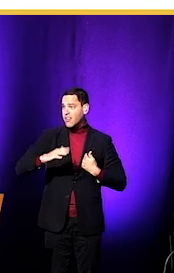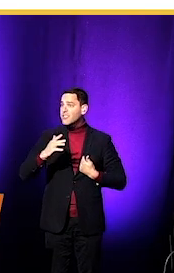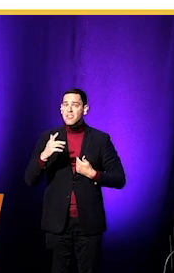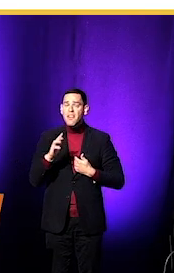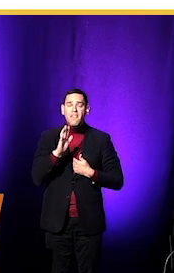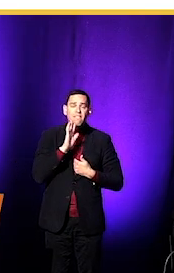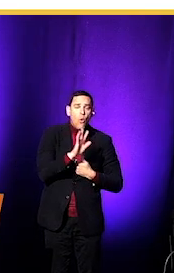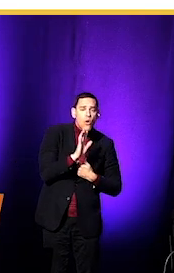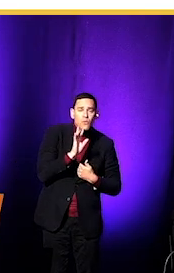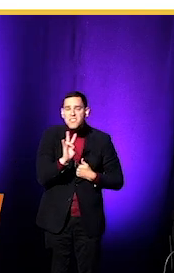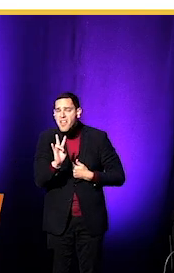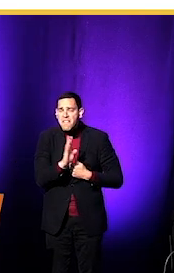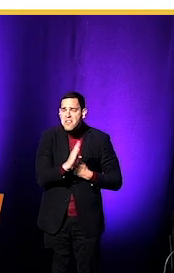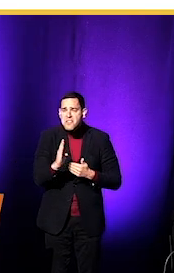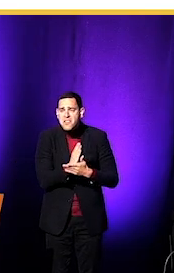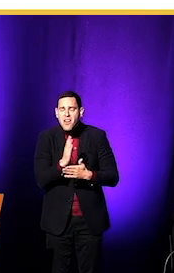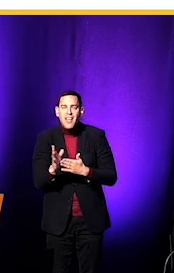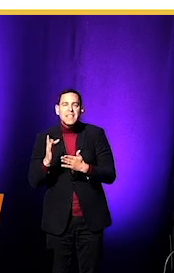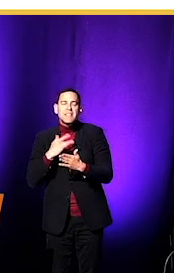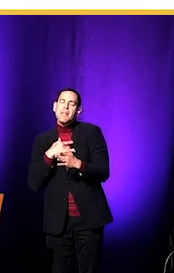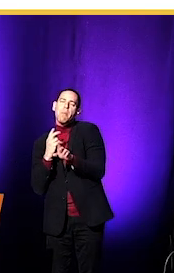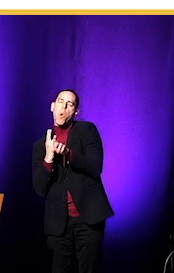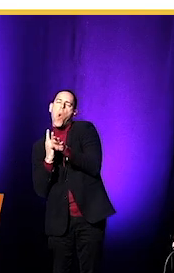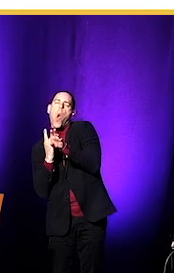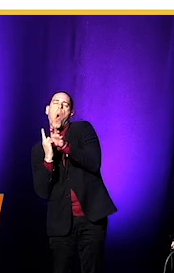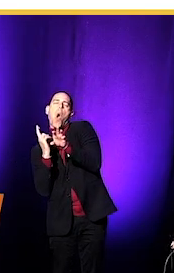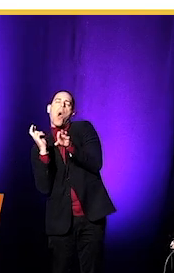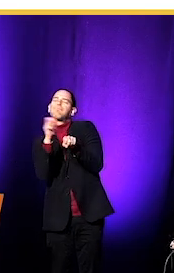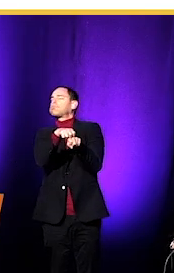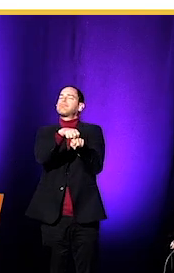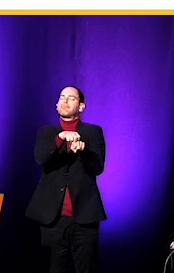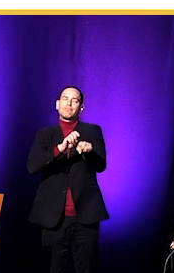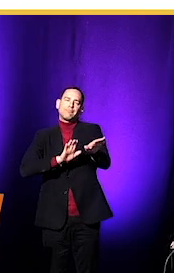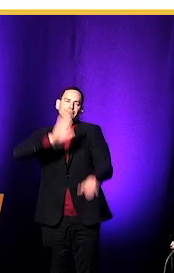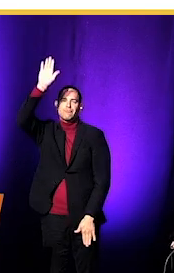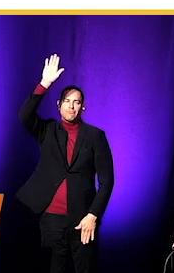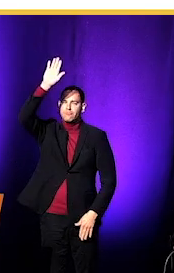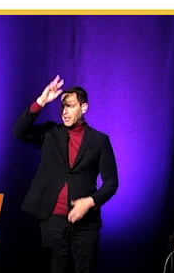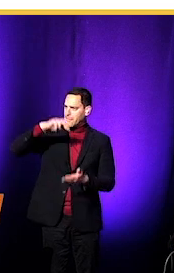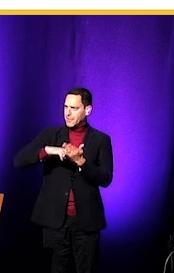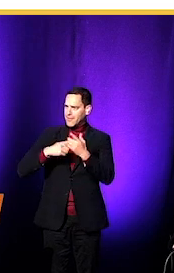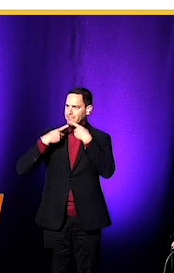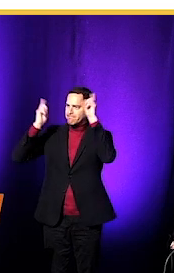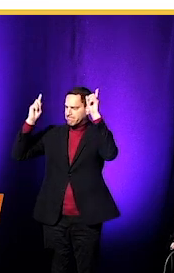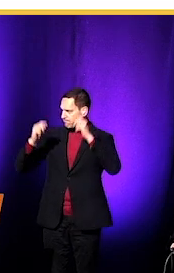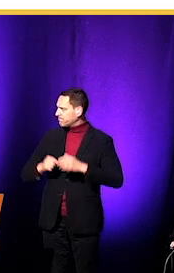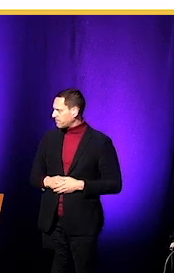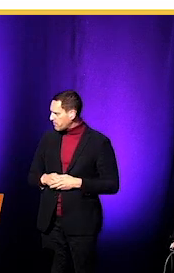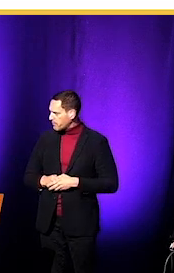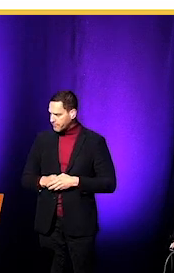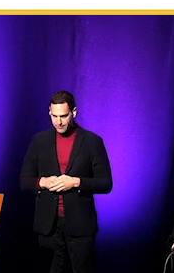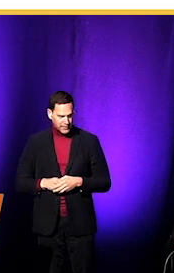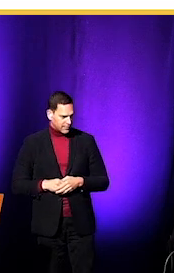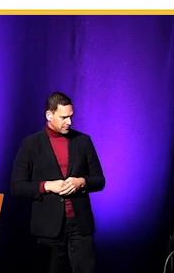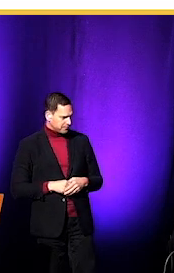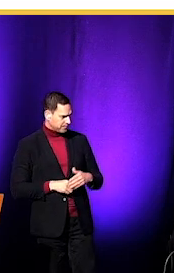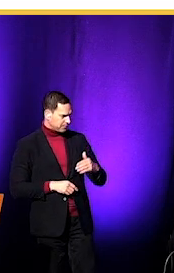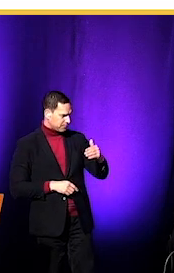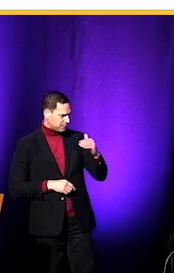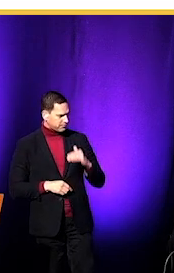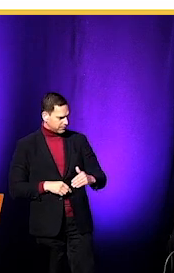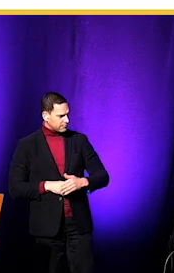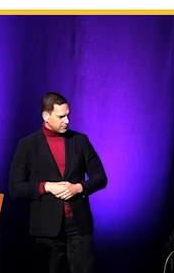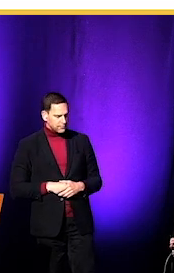old, crowns the tower with the hand up in signal of achievement. Our group research papers.